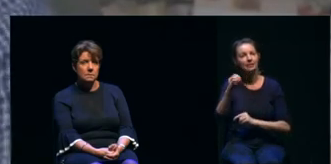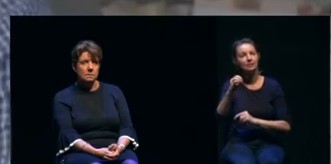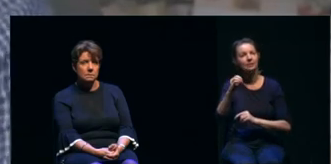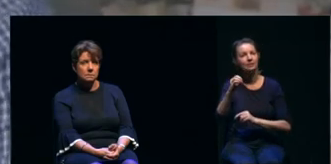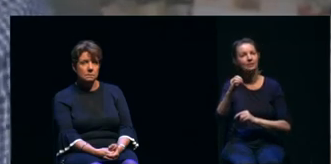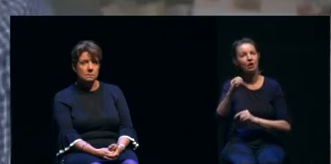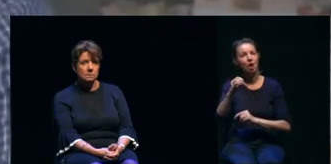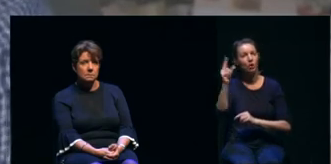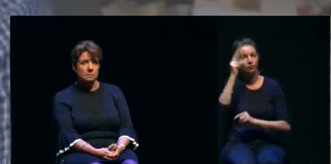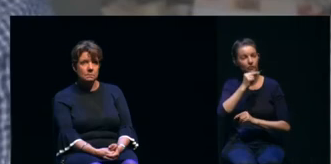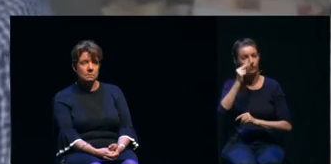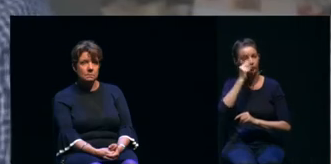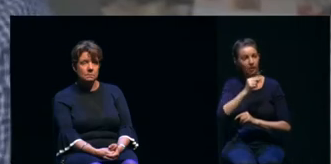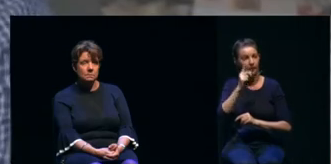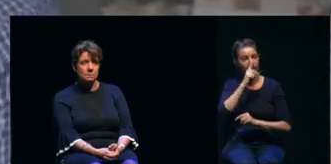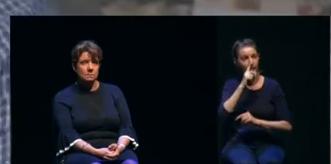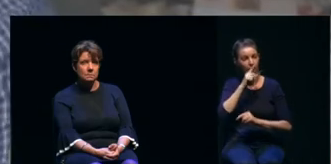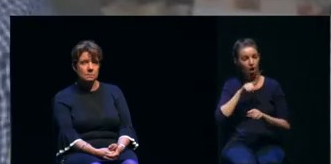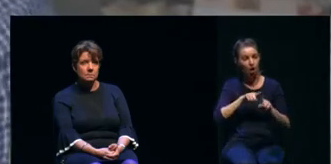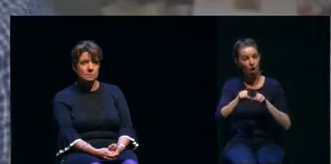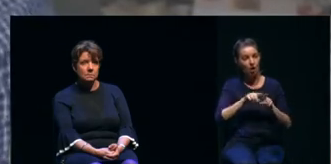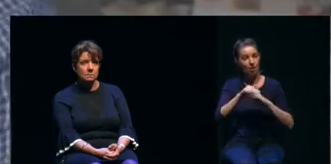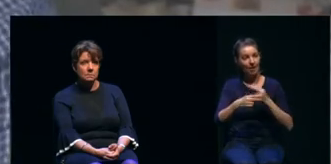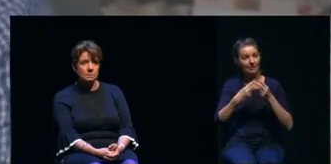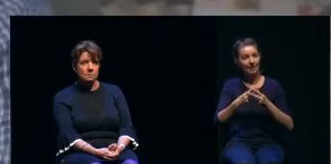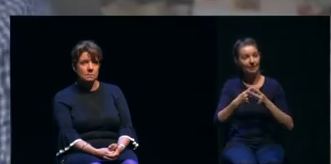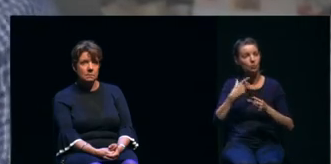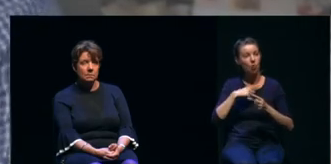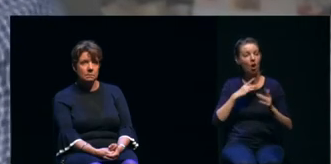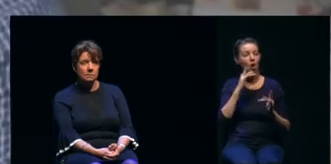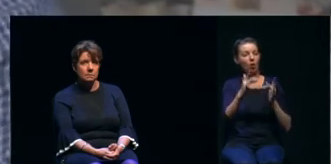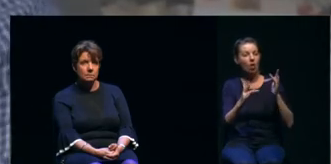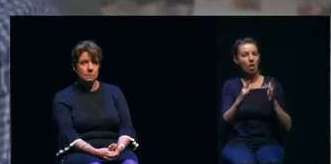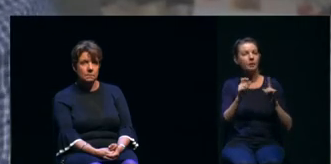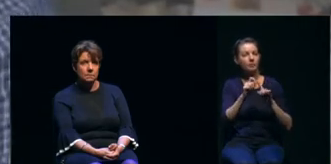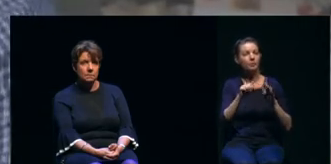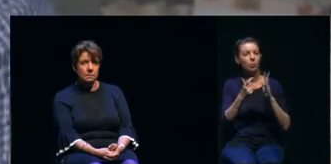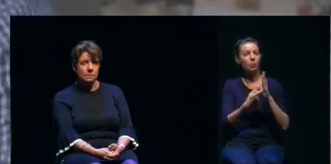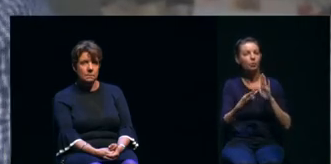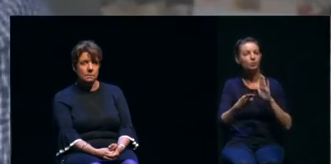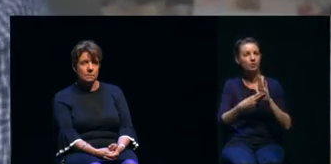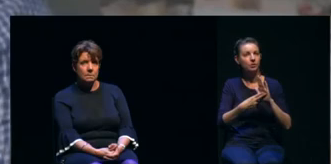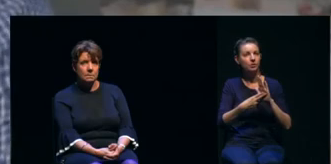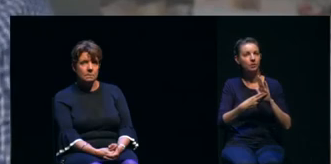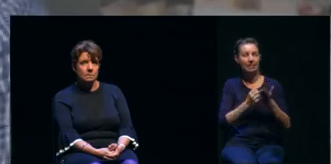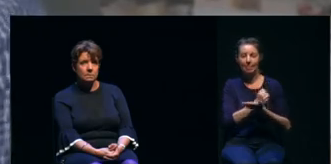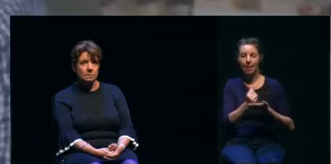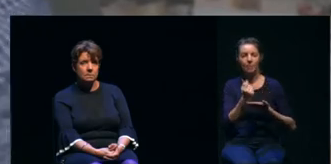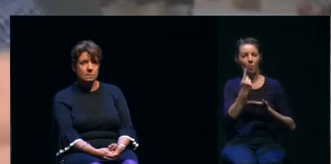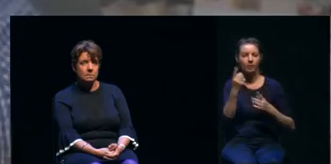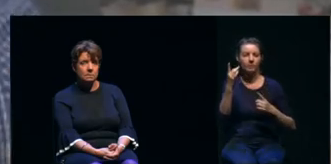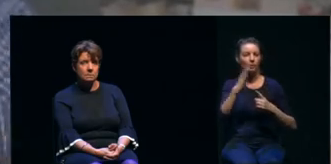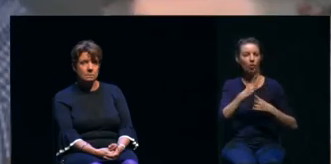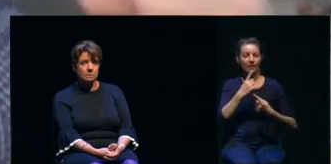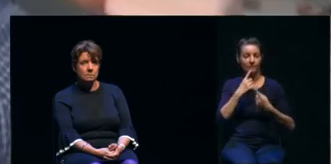all teenagers learn about sex and see sex for the first time from online pornography. And the most important information that we need to get out there